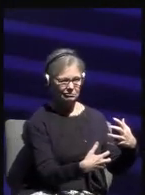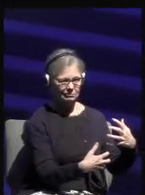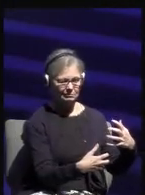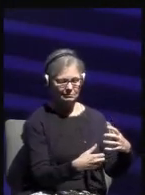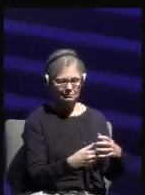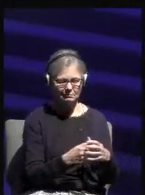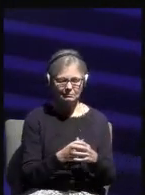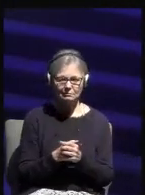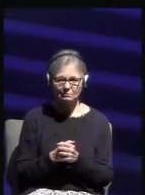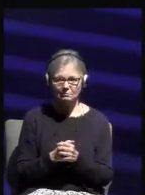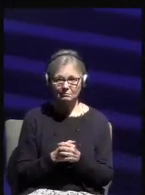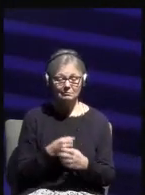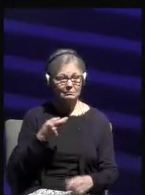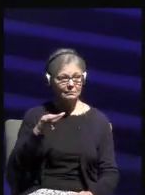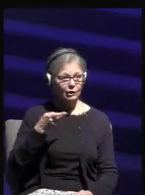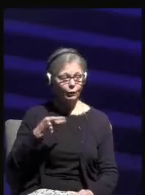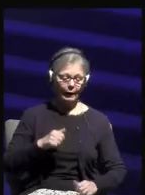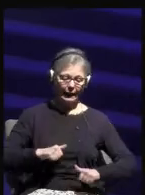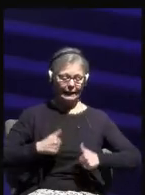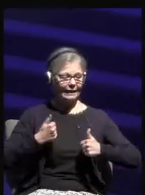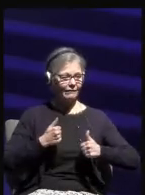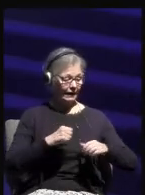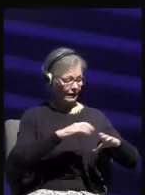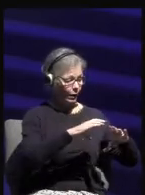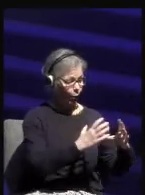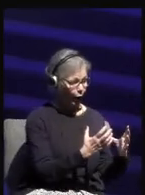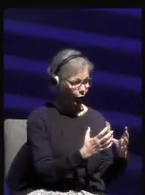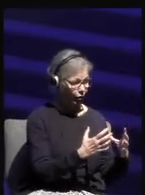We are living in a broken world.